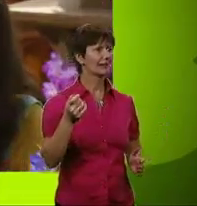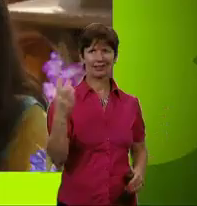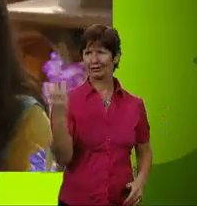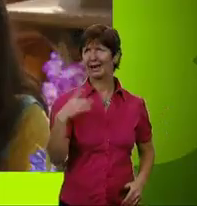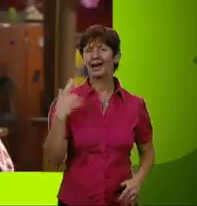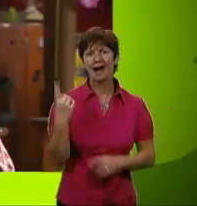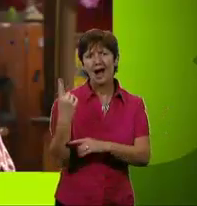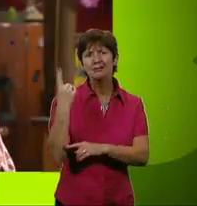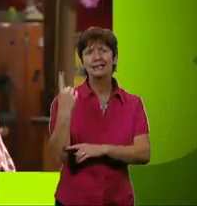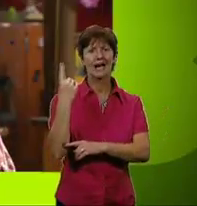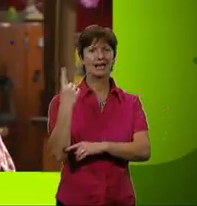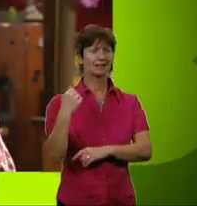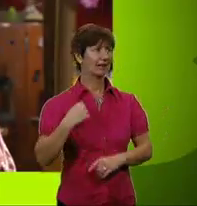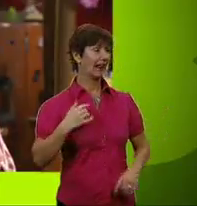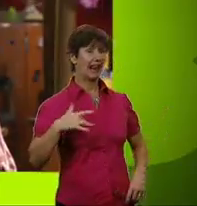live, so crowded.